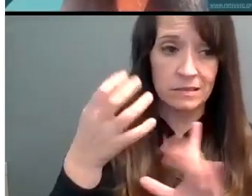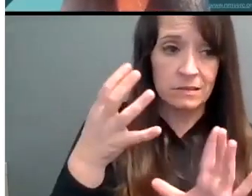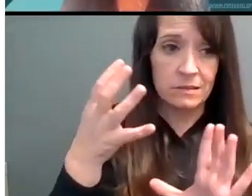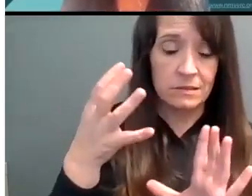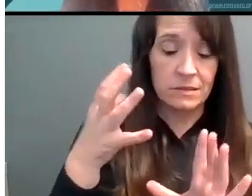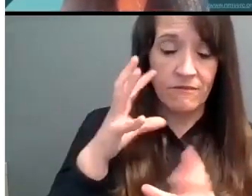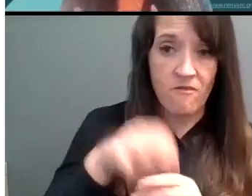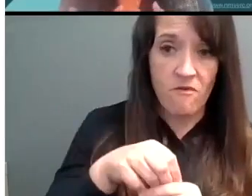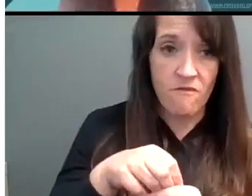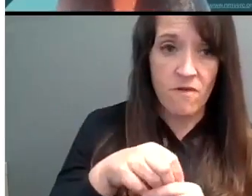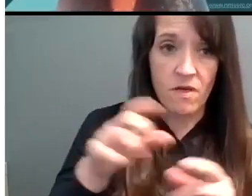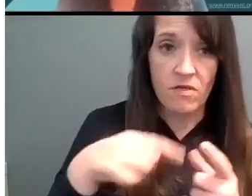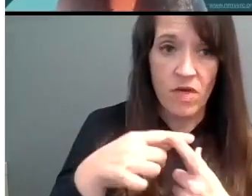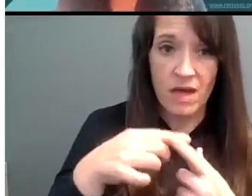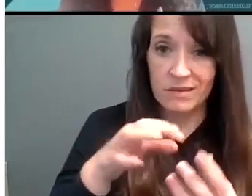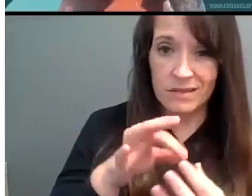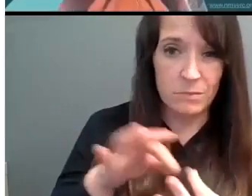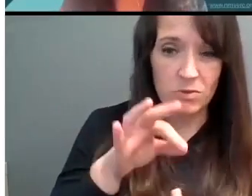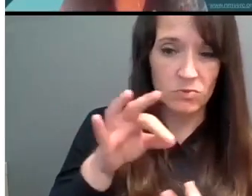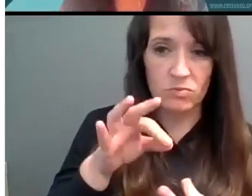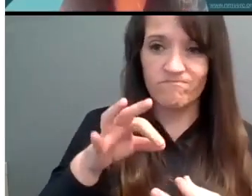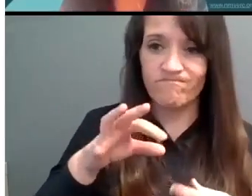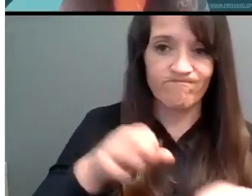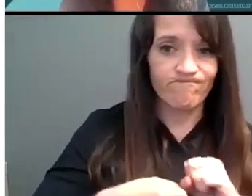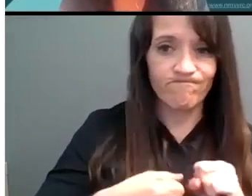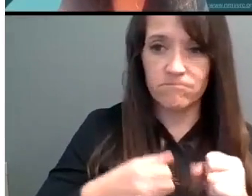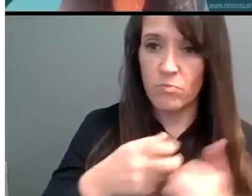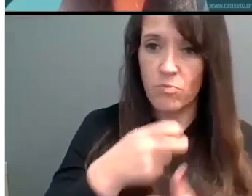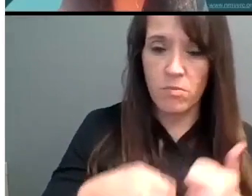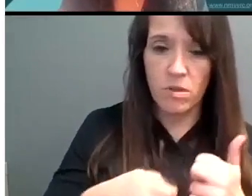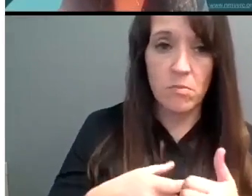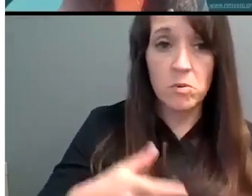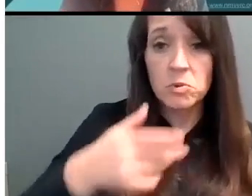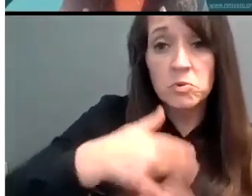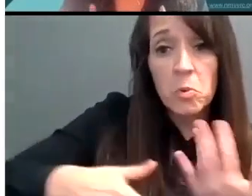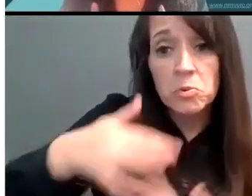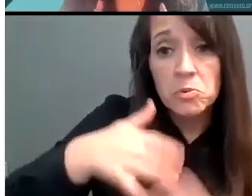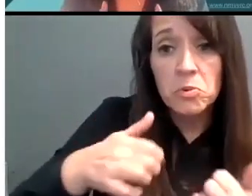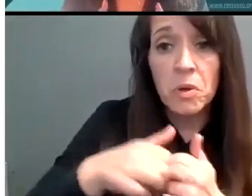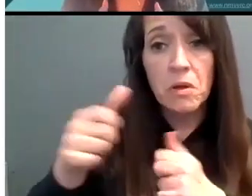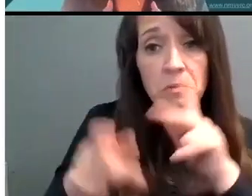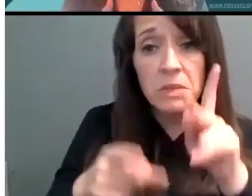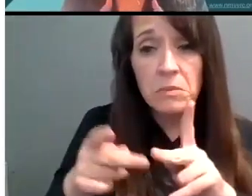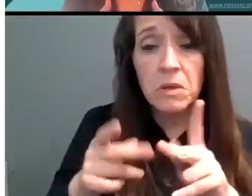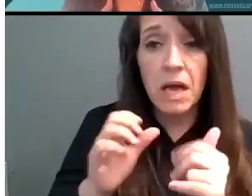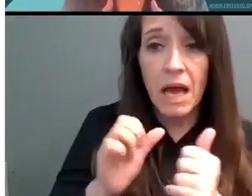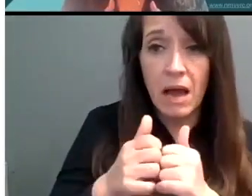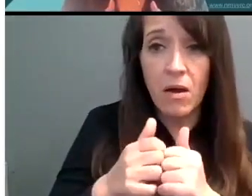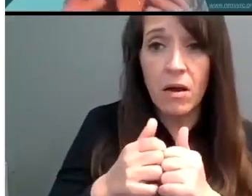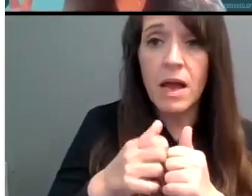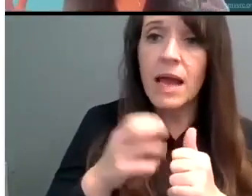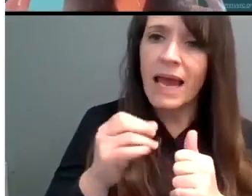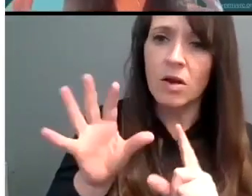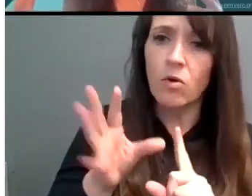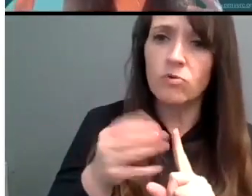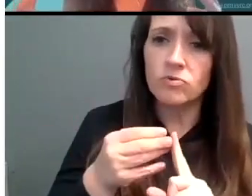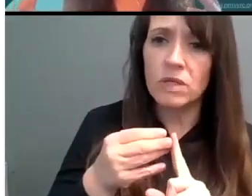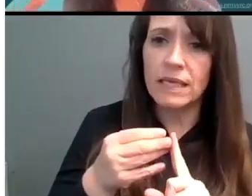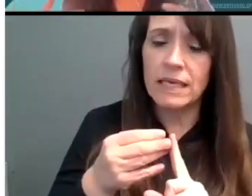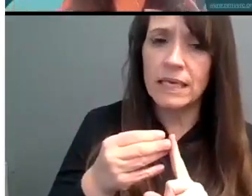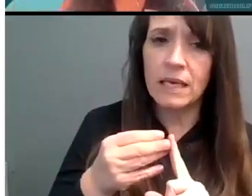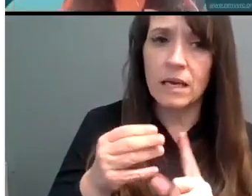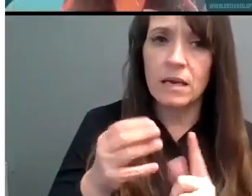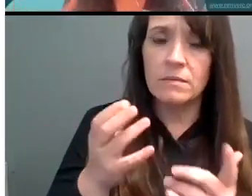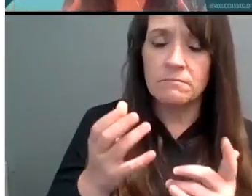can impact us socially, just how we engage socially, but it also can impact culturally, how we